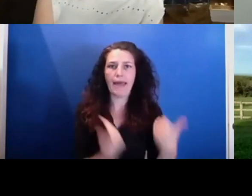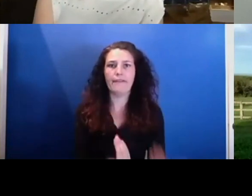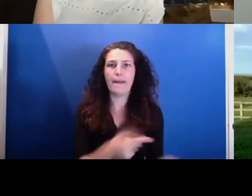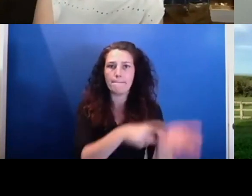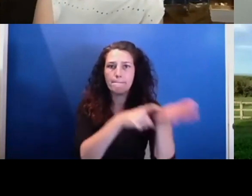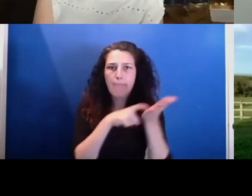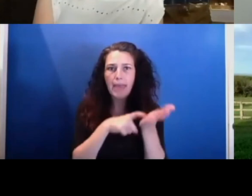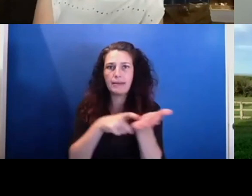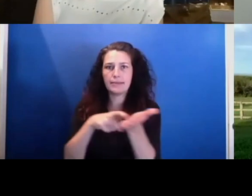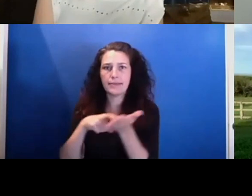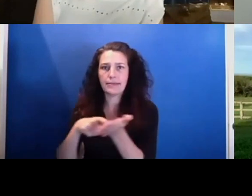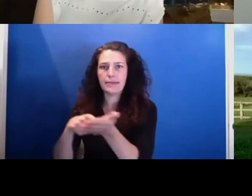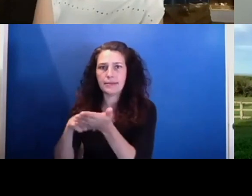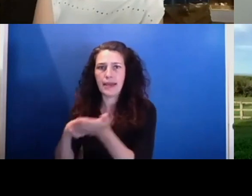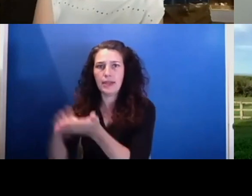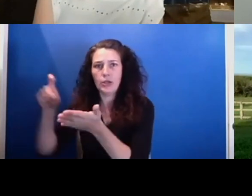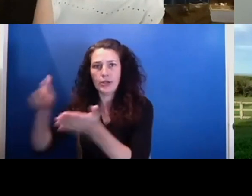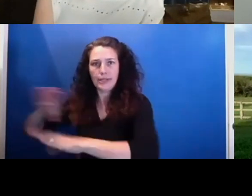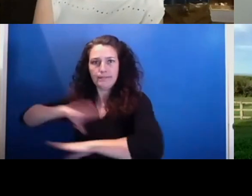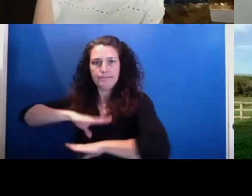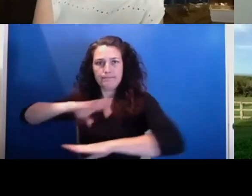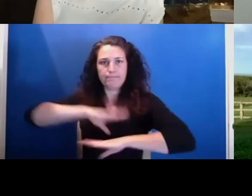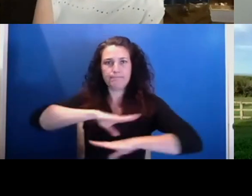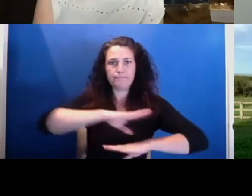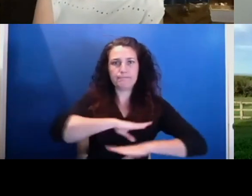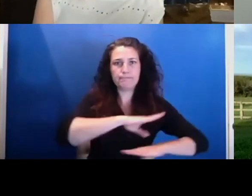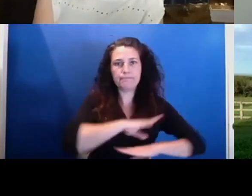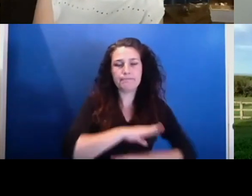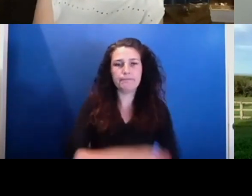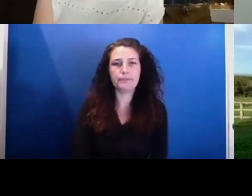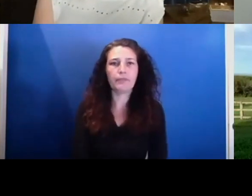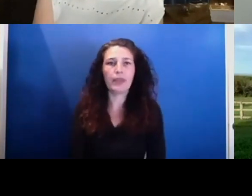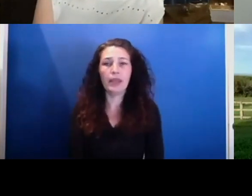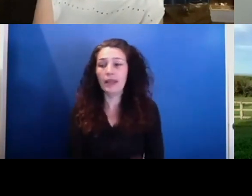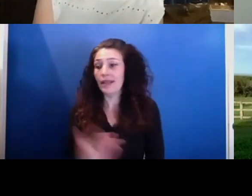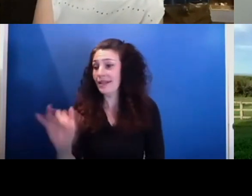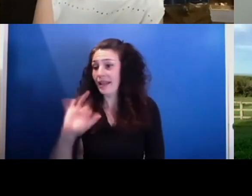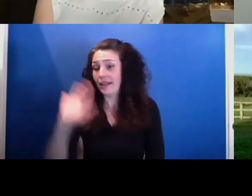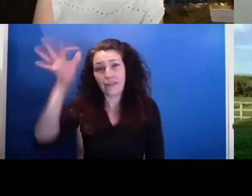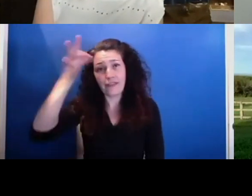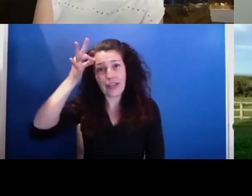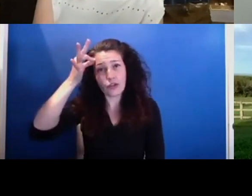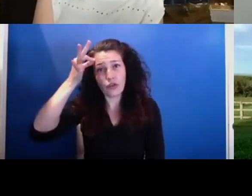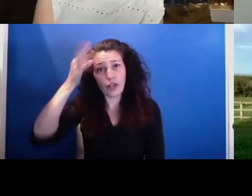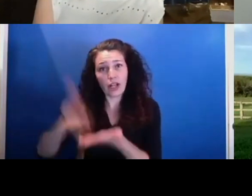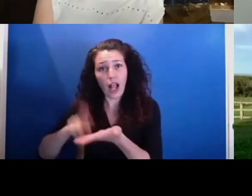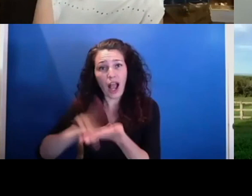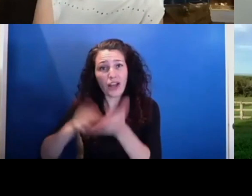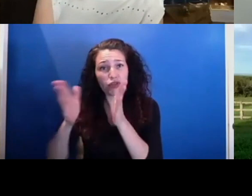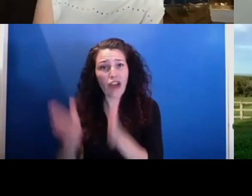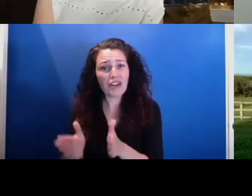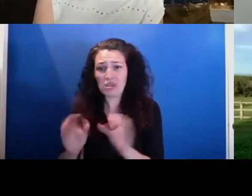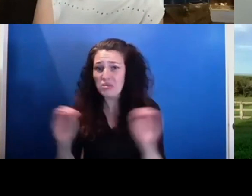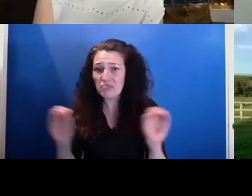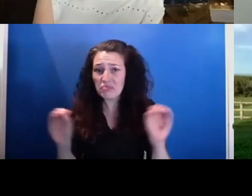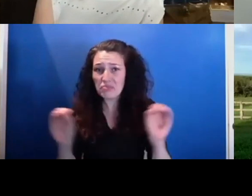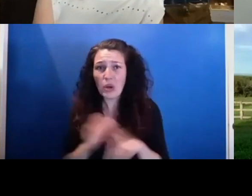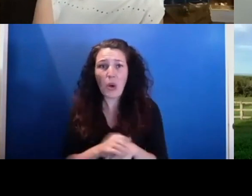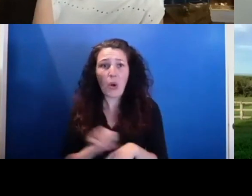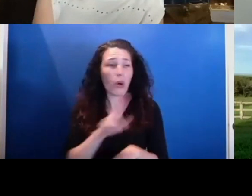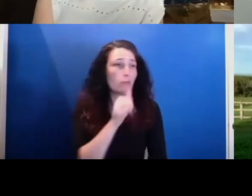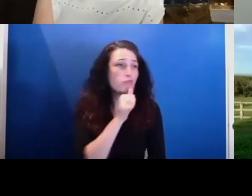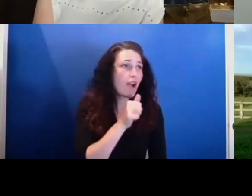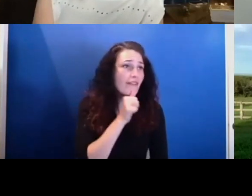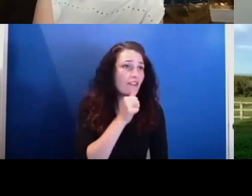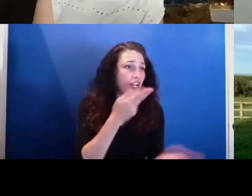fill. The feds have this mandate when it comes to federal contractors. Municipalities don't have that when it comes to their own